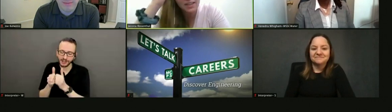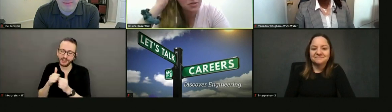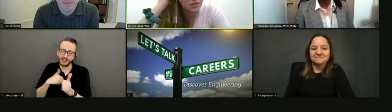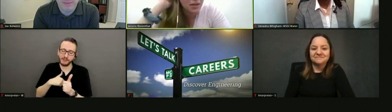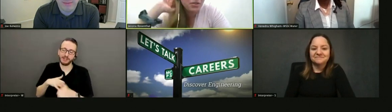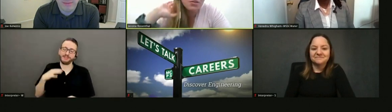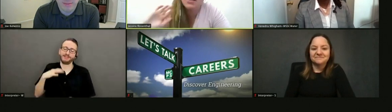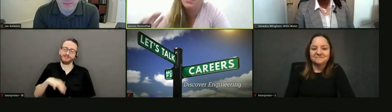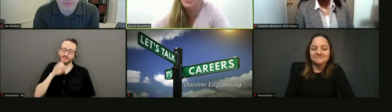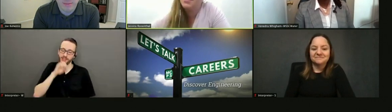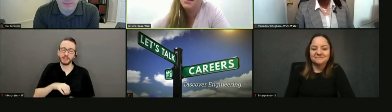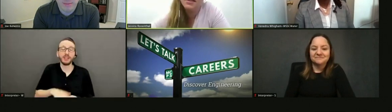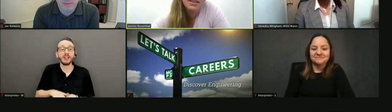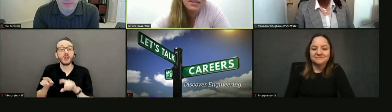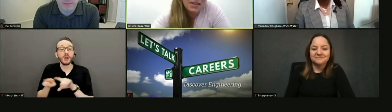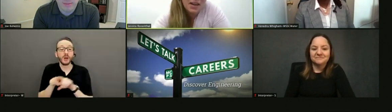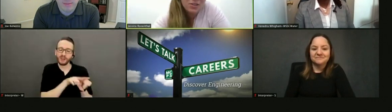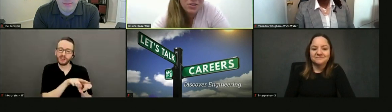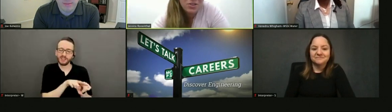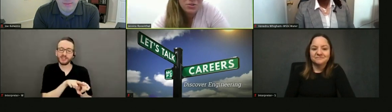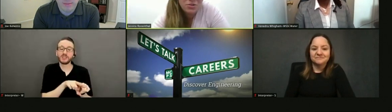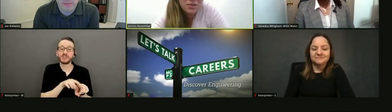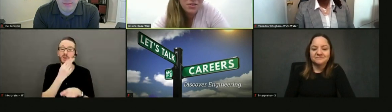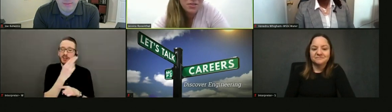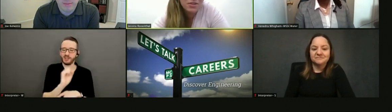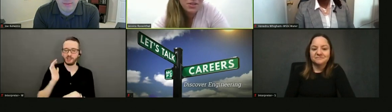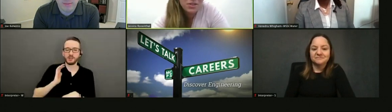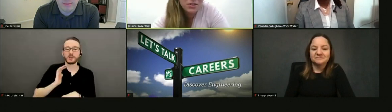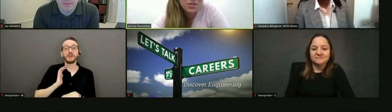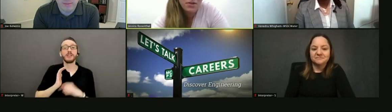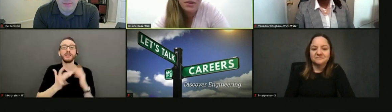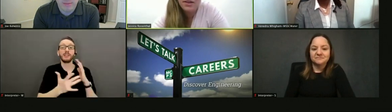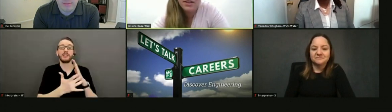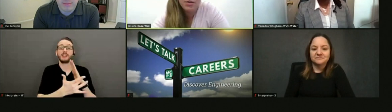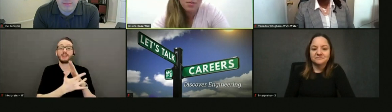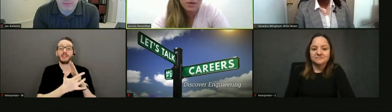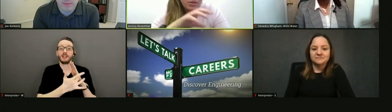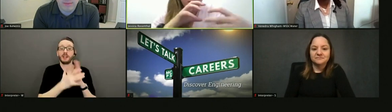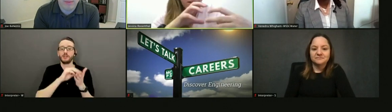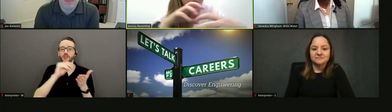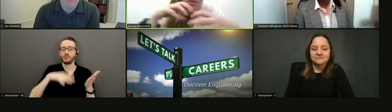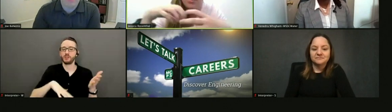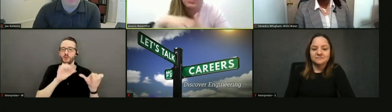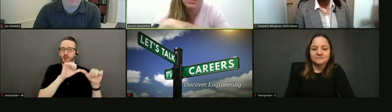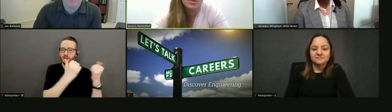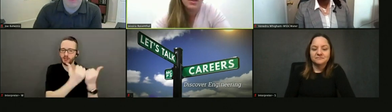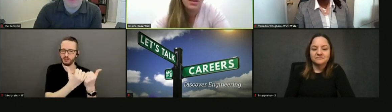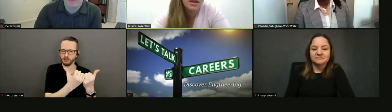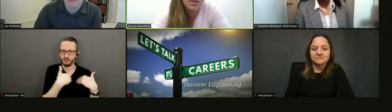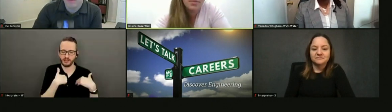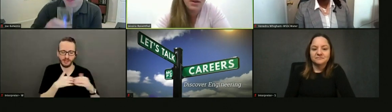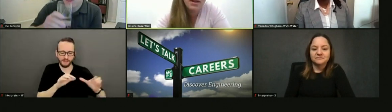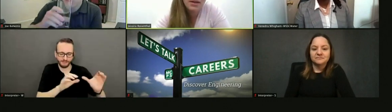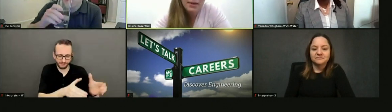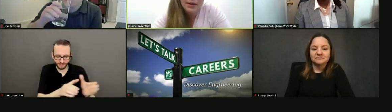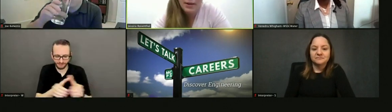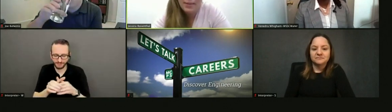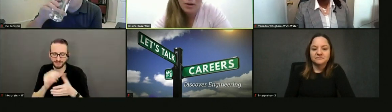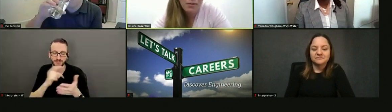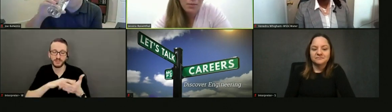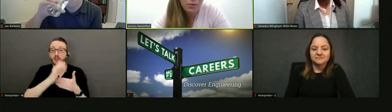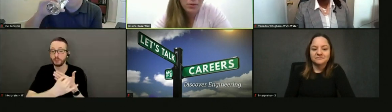And then in high school, I also did the Technology Student Association. So there were a bunch of like little projects within there,